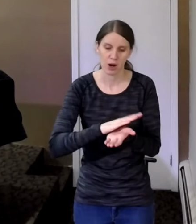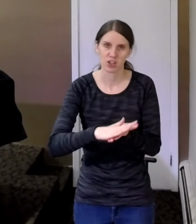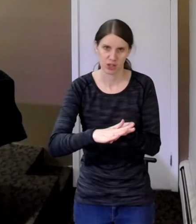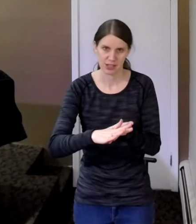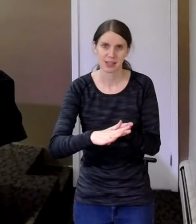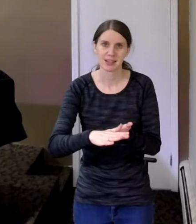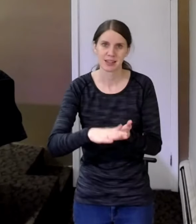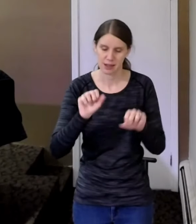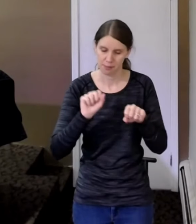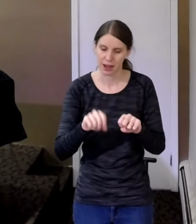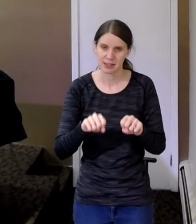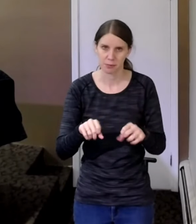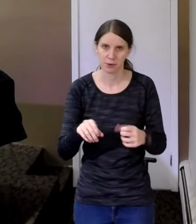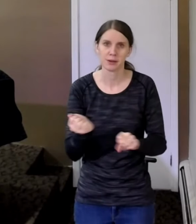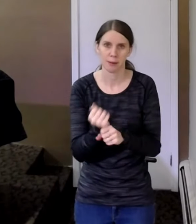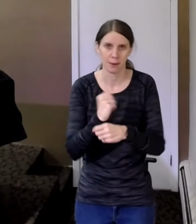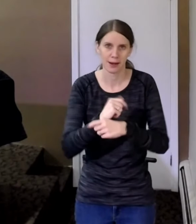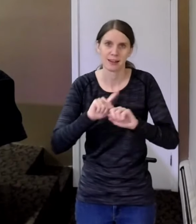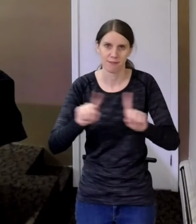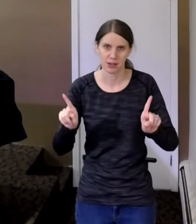intervene and make a difference.